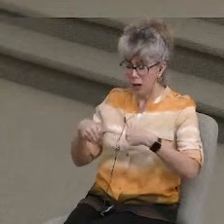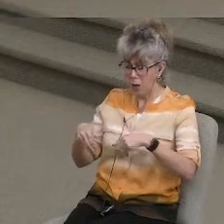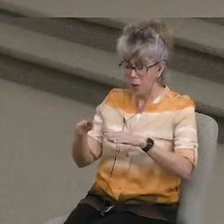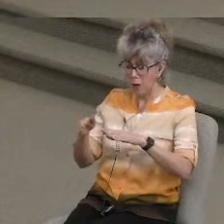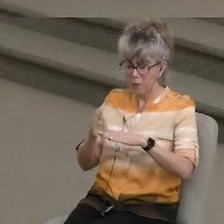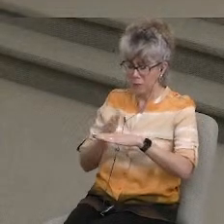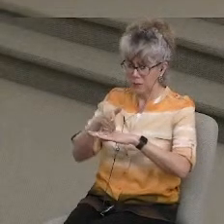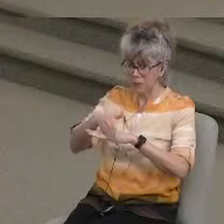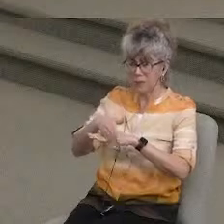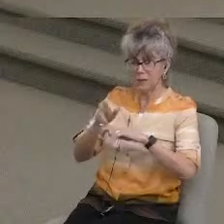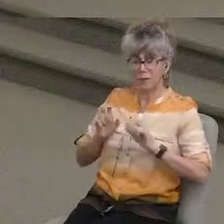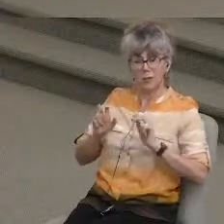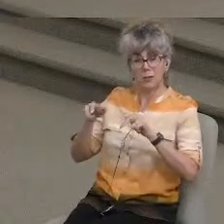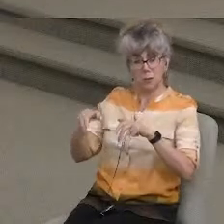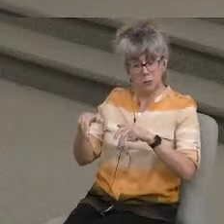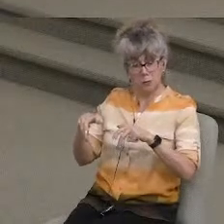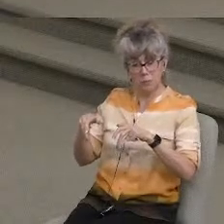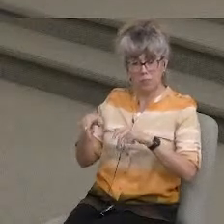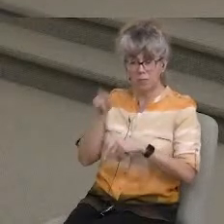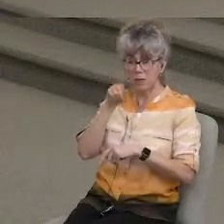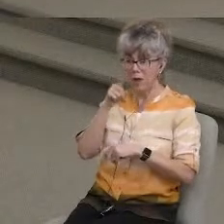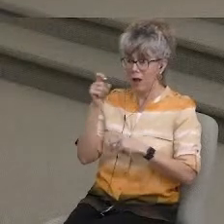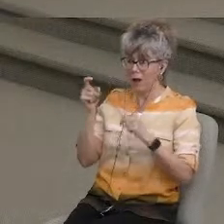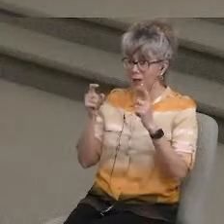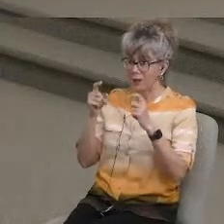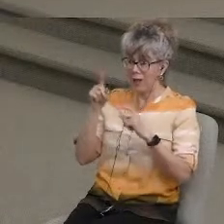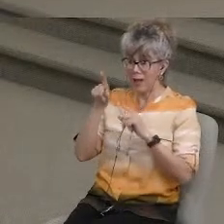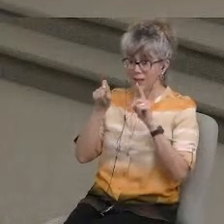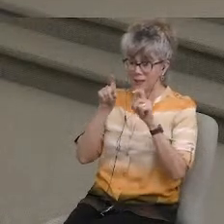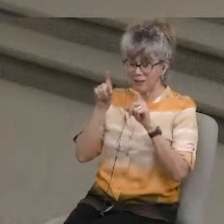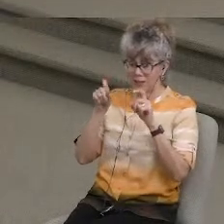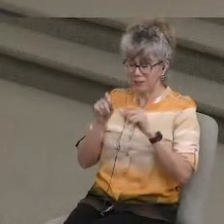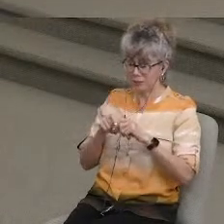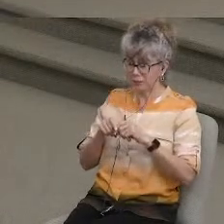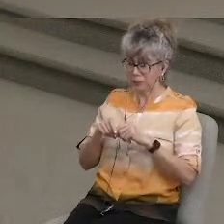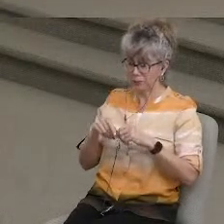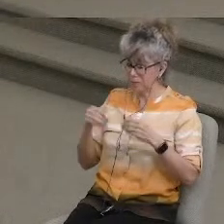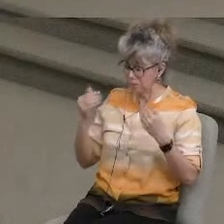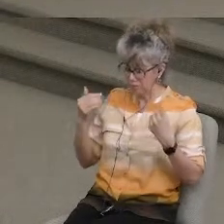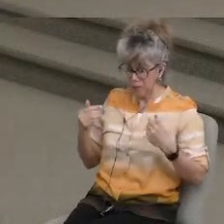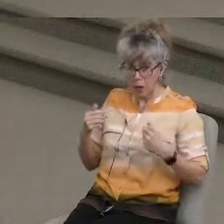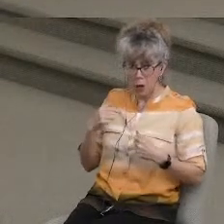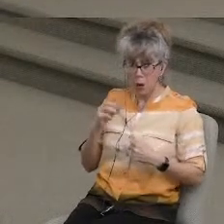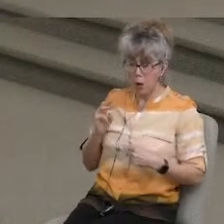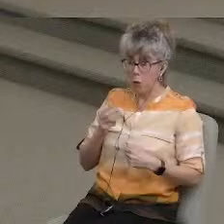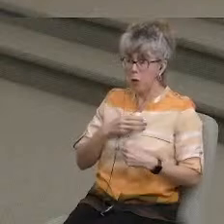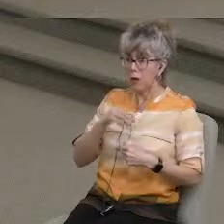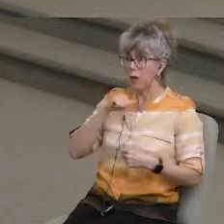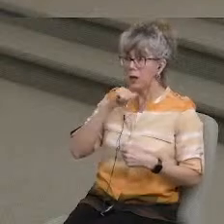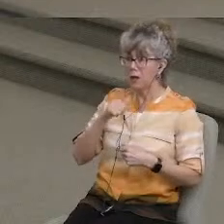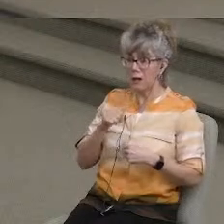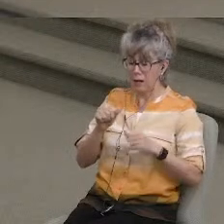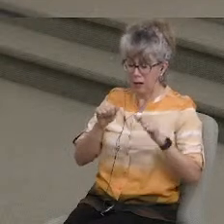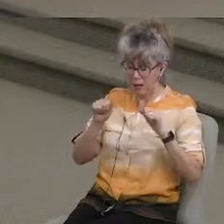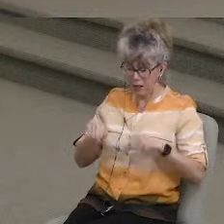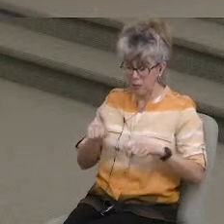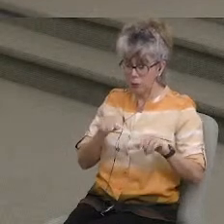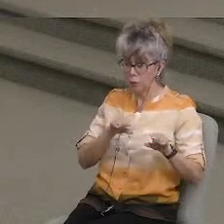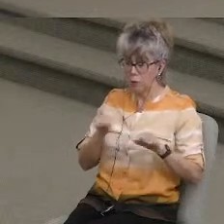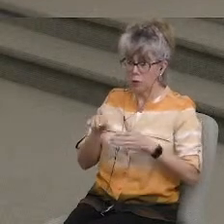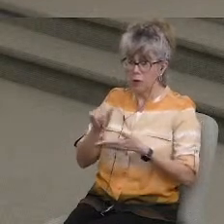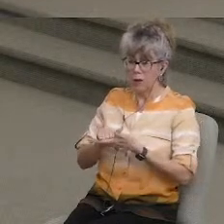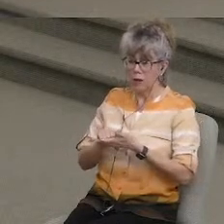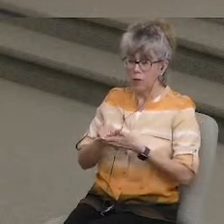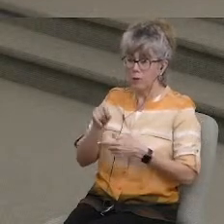of the tomb? They weren't physically able to do that. But when they looked up, they saw that